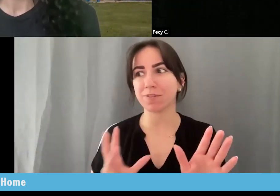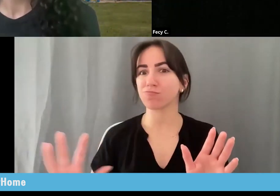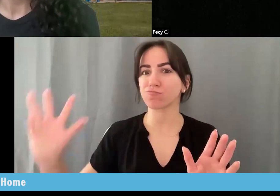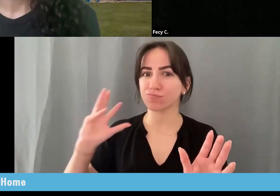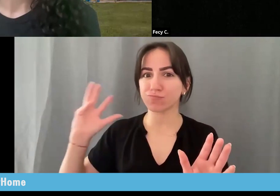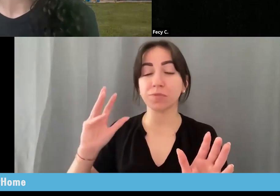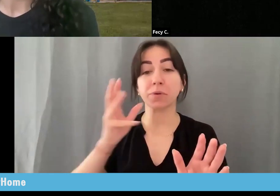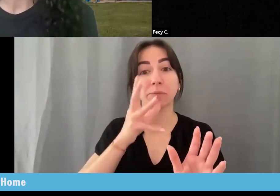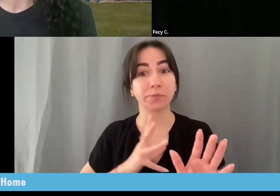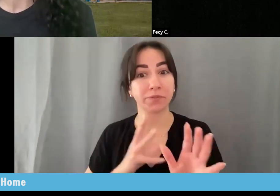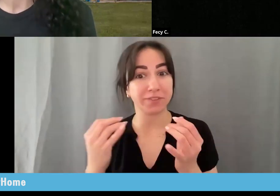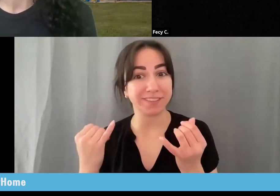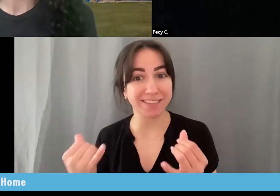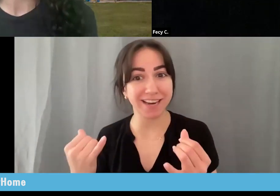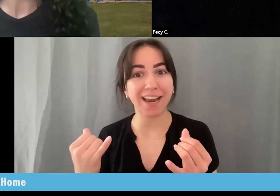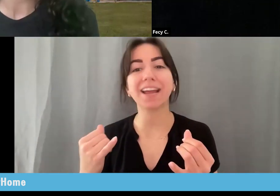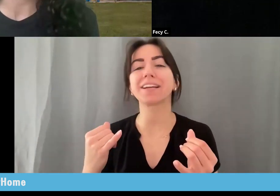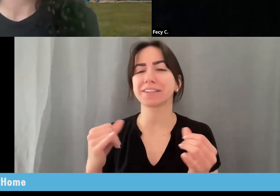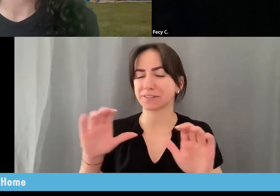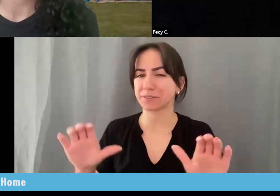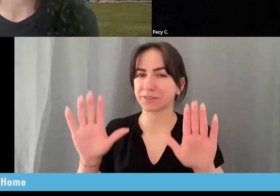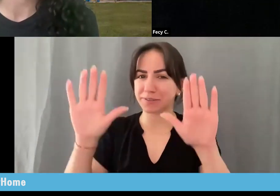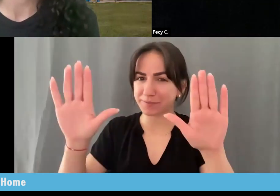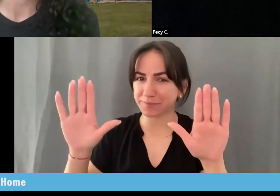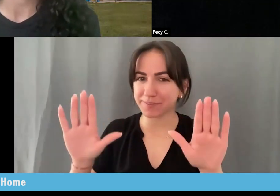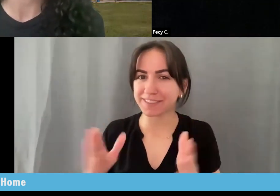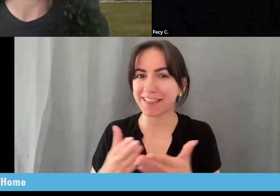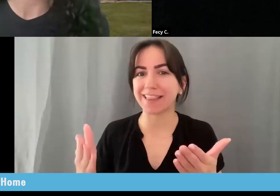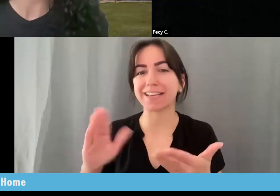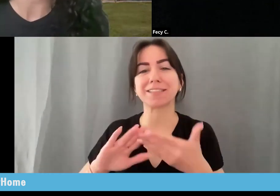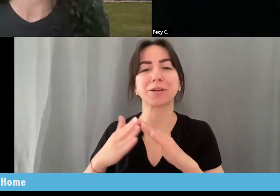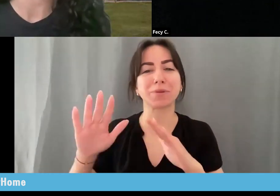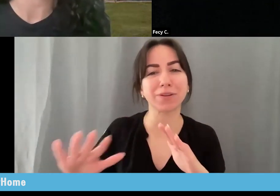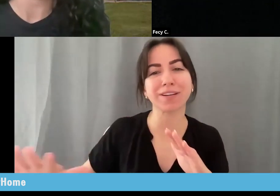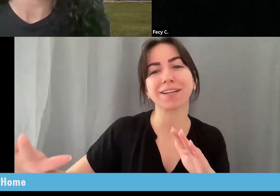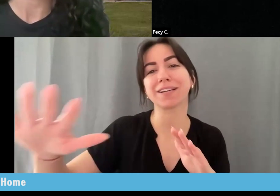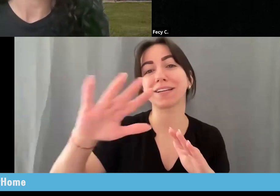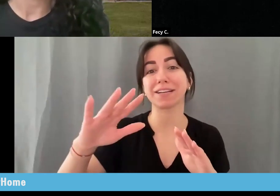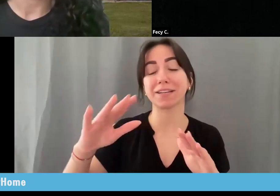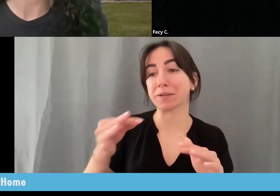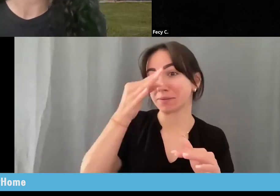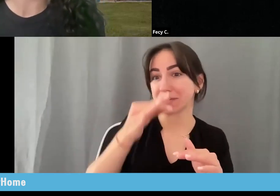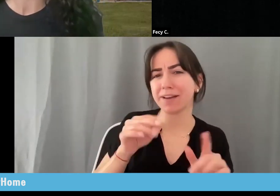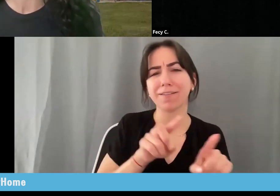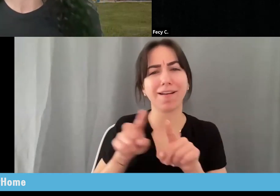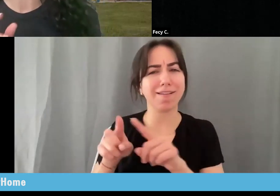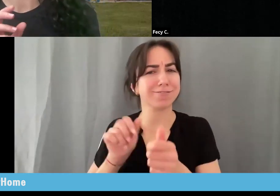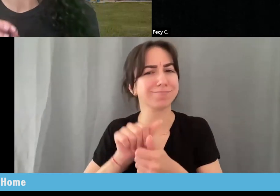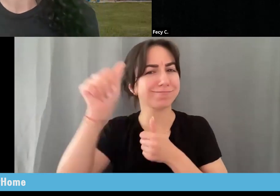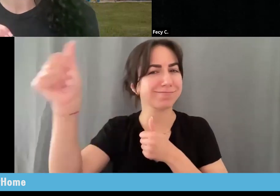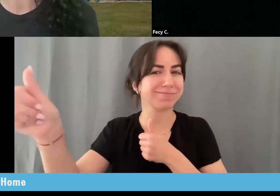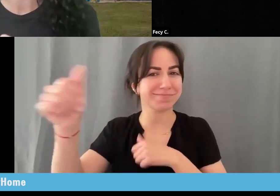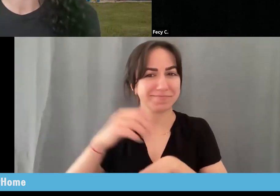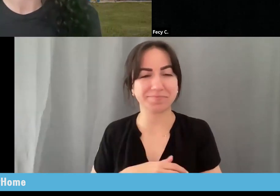of today, who are doing wonderful things in our communities near and far. And I'll give you just